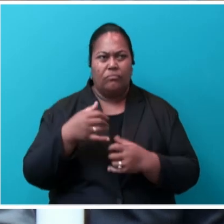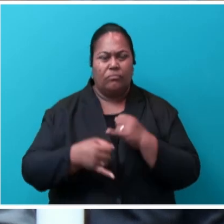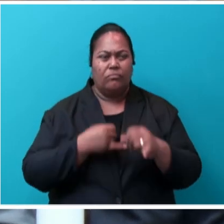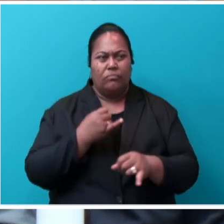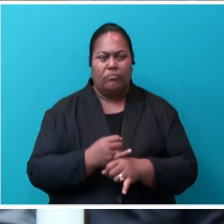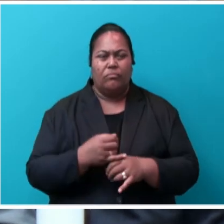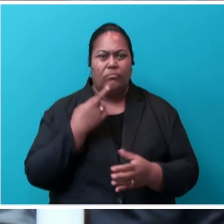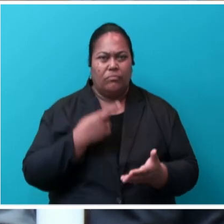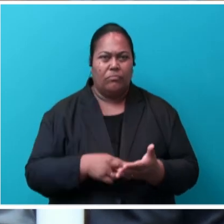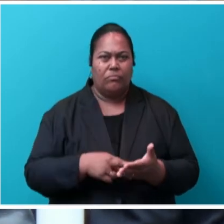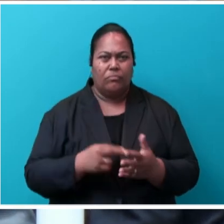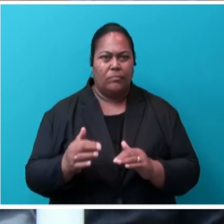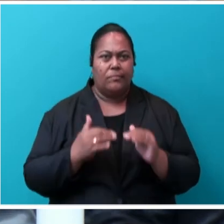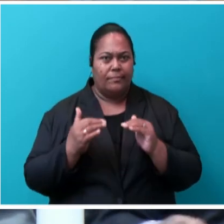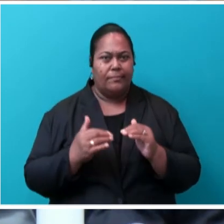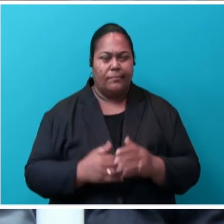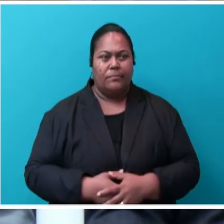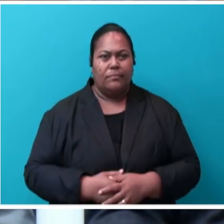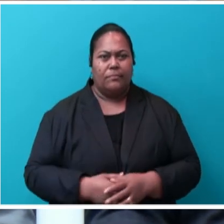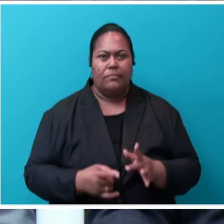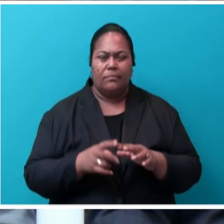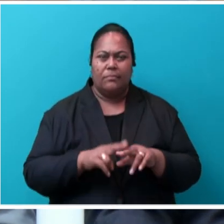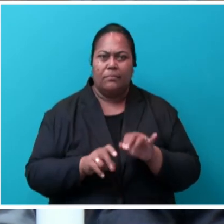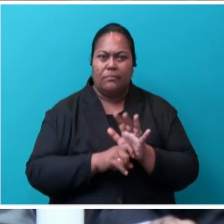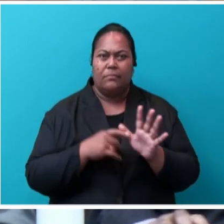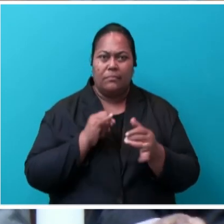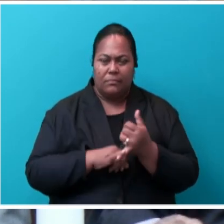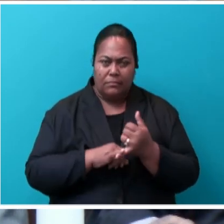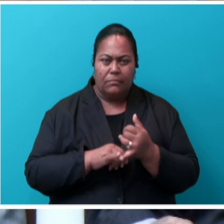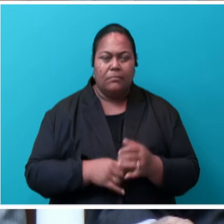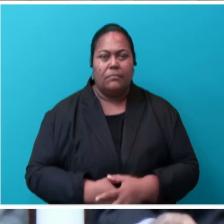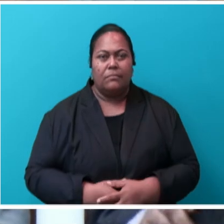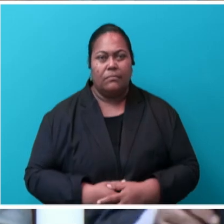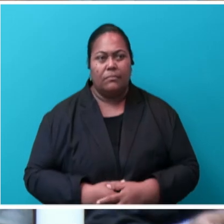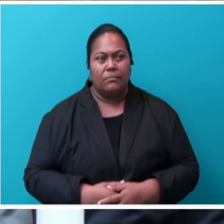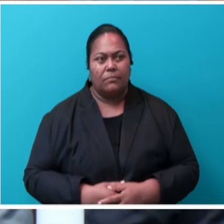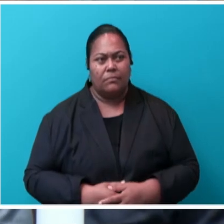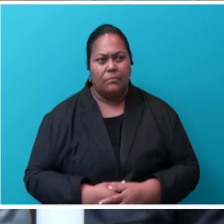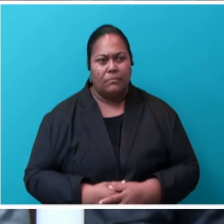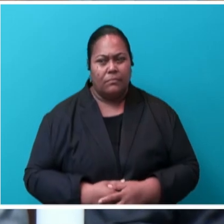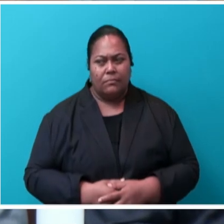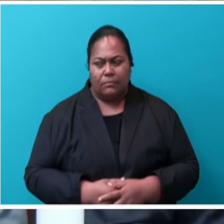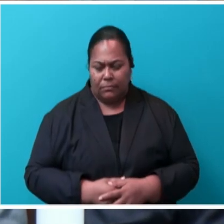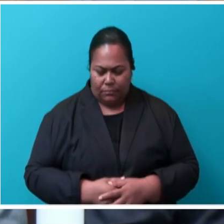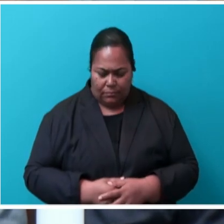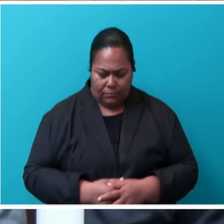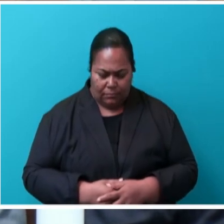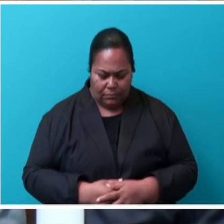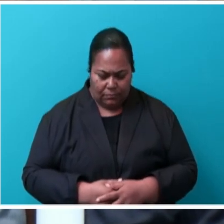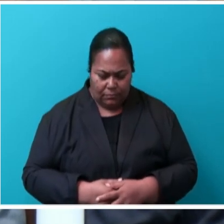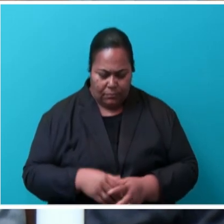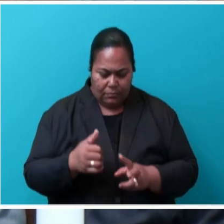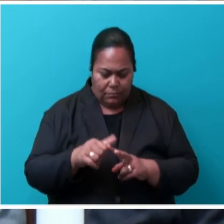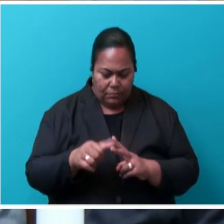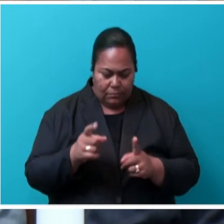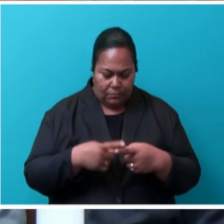standards, IFRS, as well as the things that are